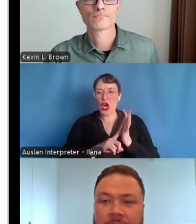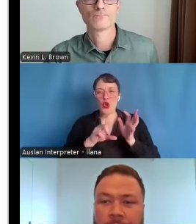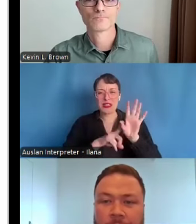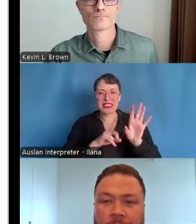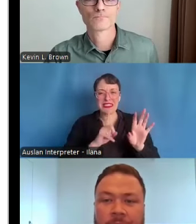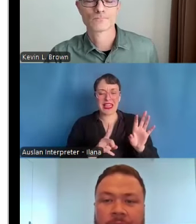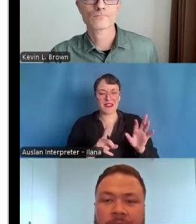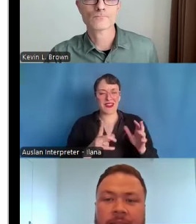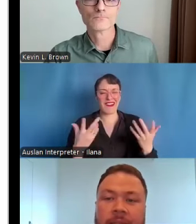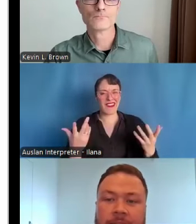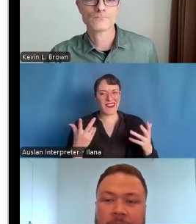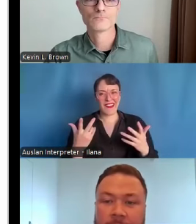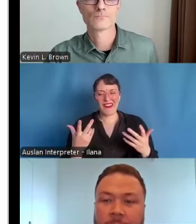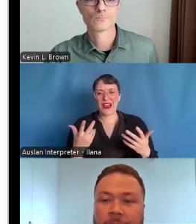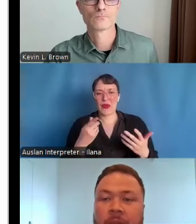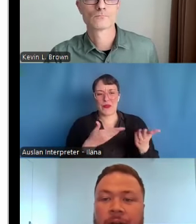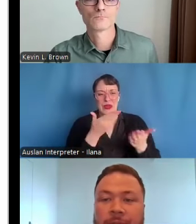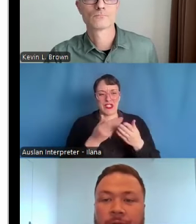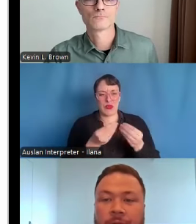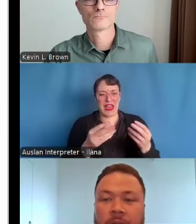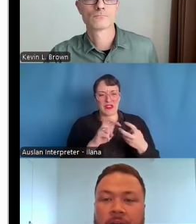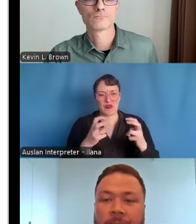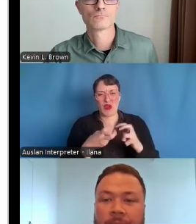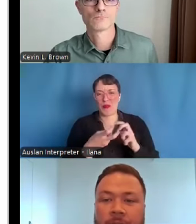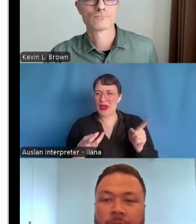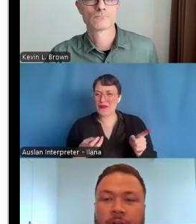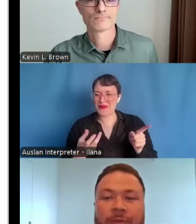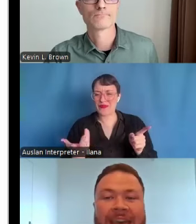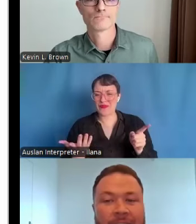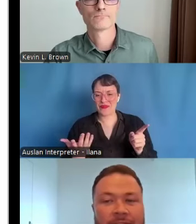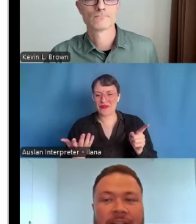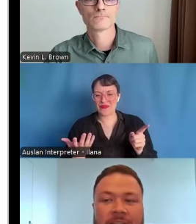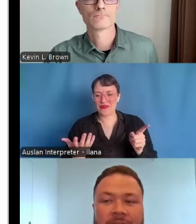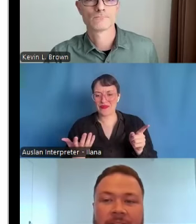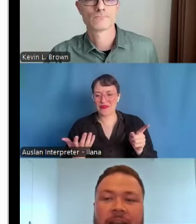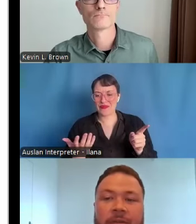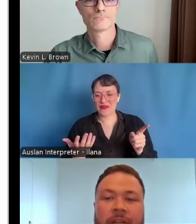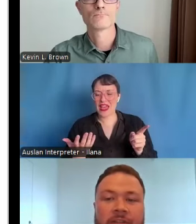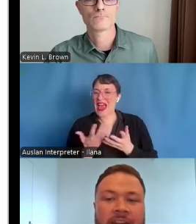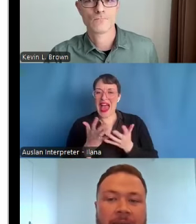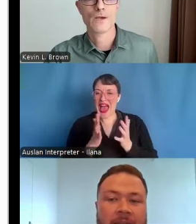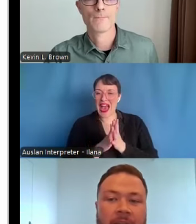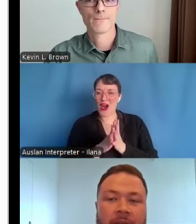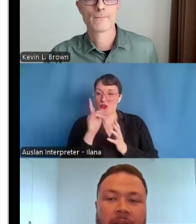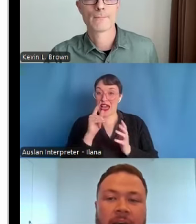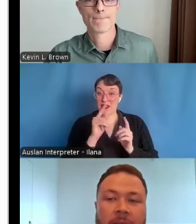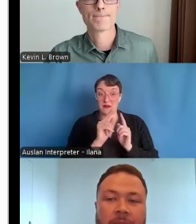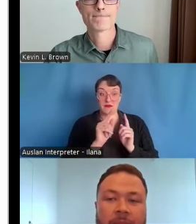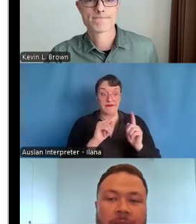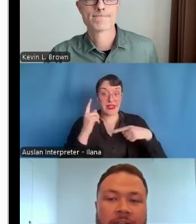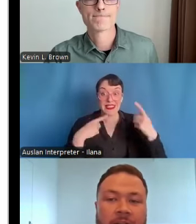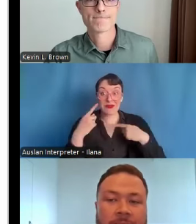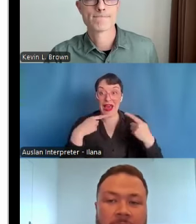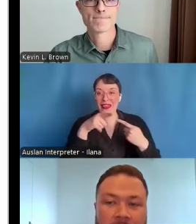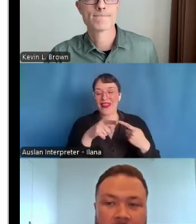pitch without a problem is a problem. Principal works without using deficit language. Feedback yep.